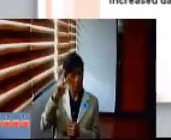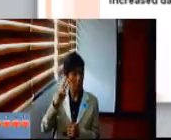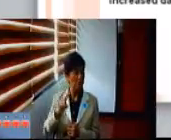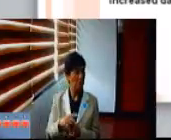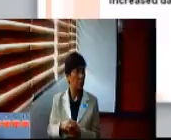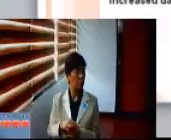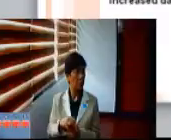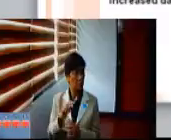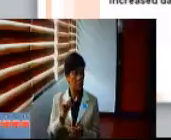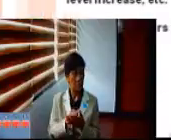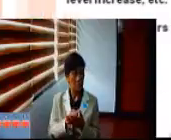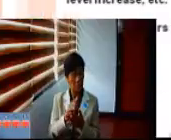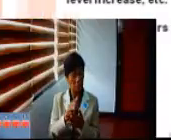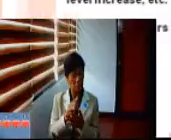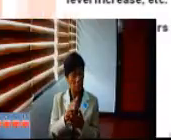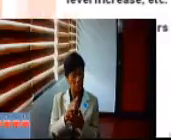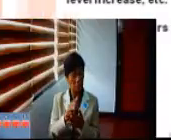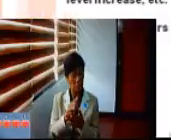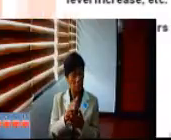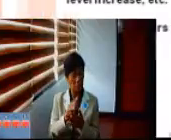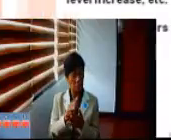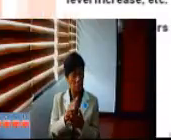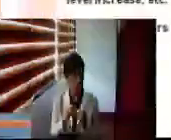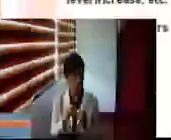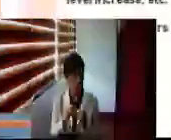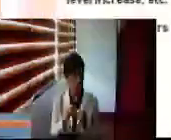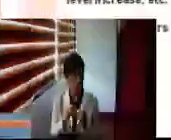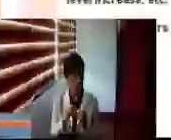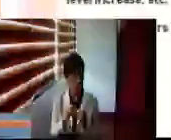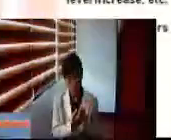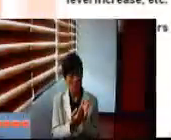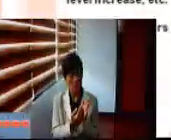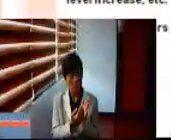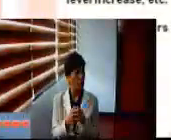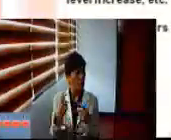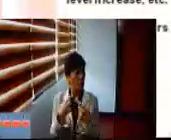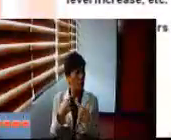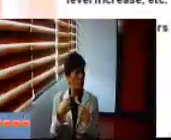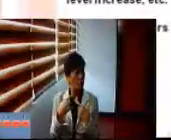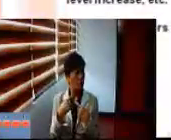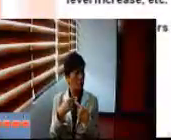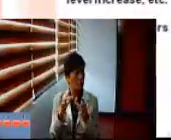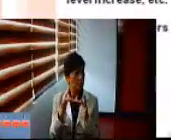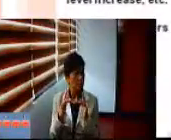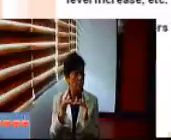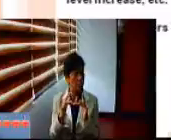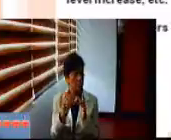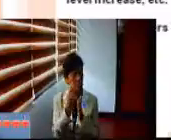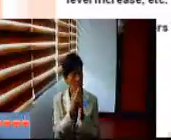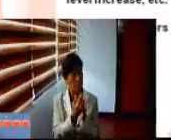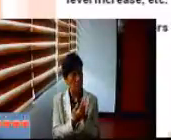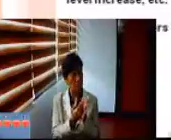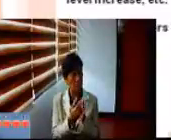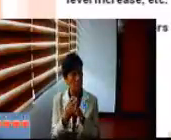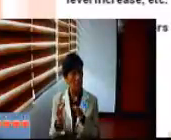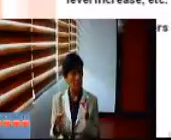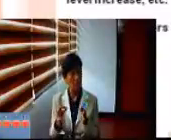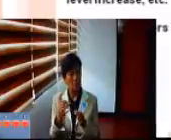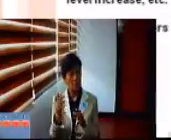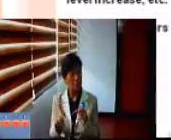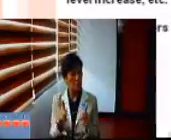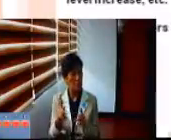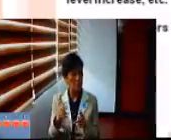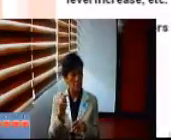we need of course data. We do have some satellite data there. There are some people who are willing to help, but I